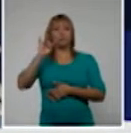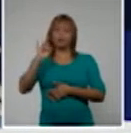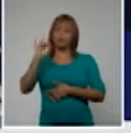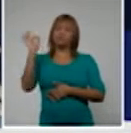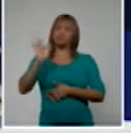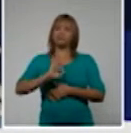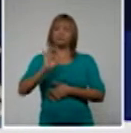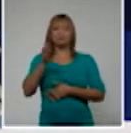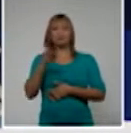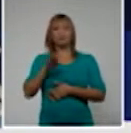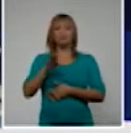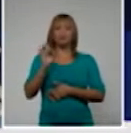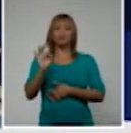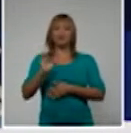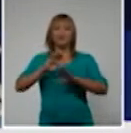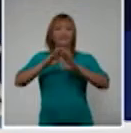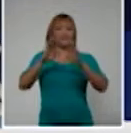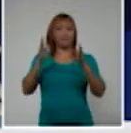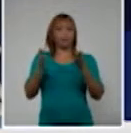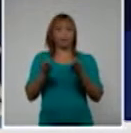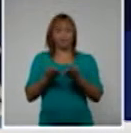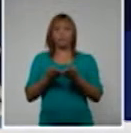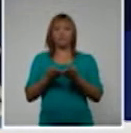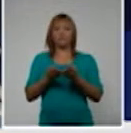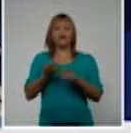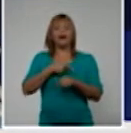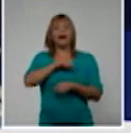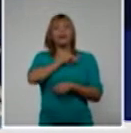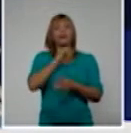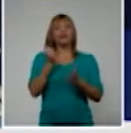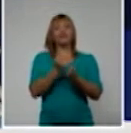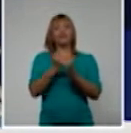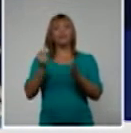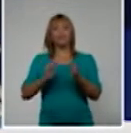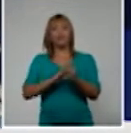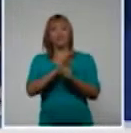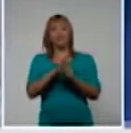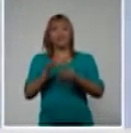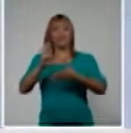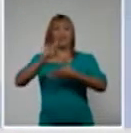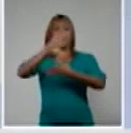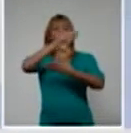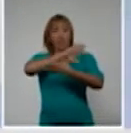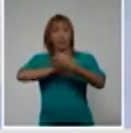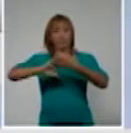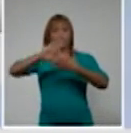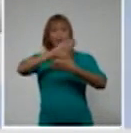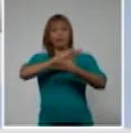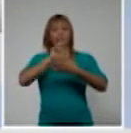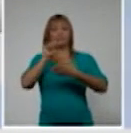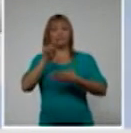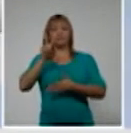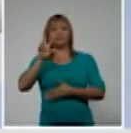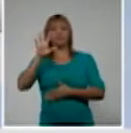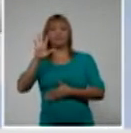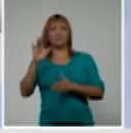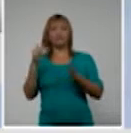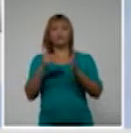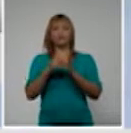pandemic in the last weeks, reports the 53.4% of worldwide diagnosed cases.